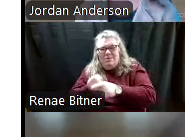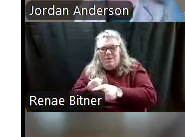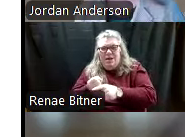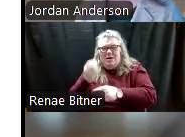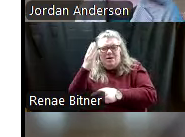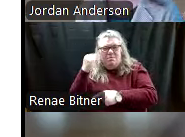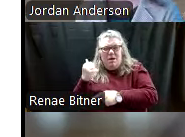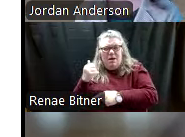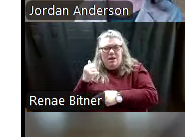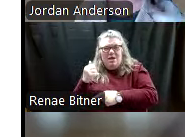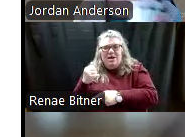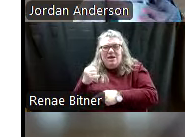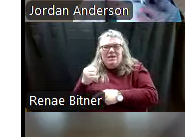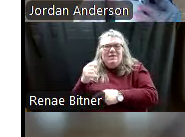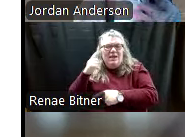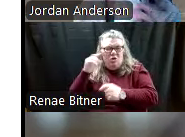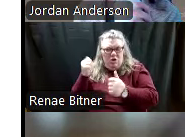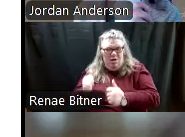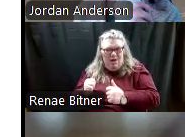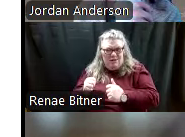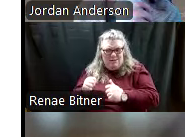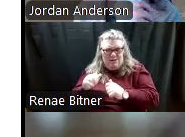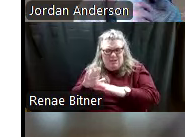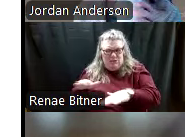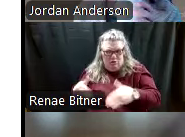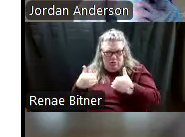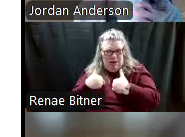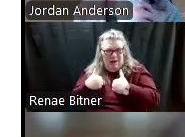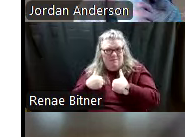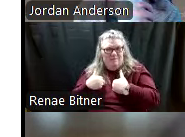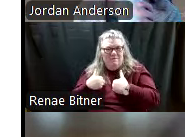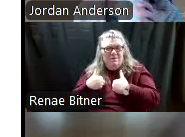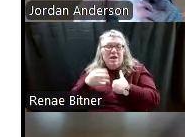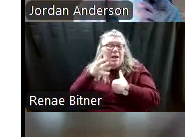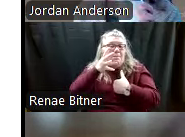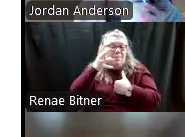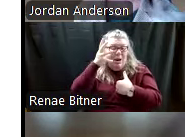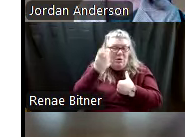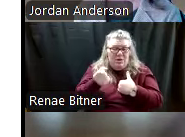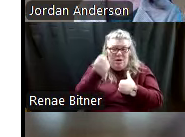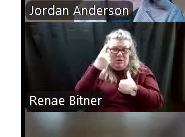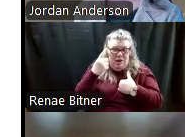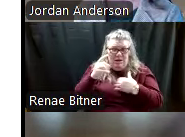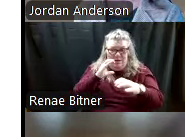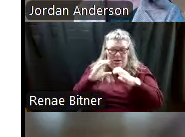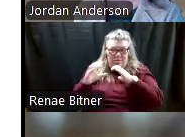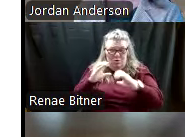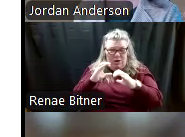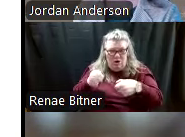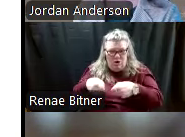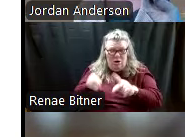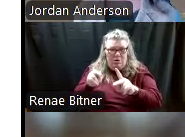degree of the hearing difference that the kiddos are going through. Parents understanding those communication